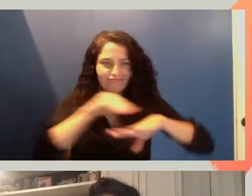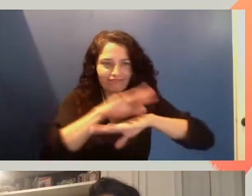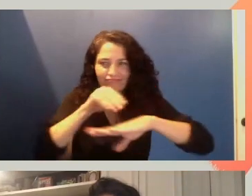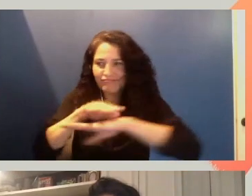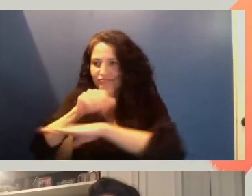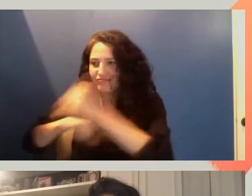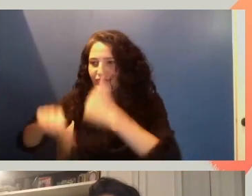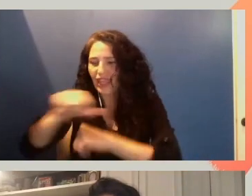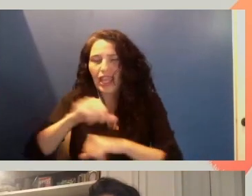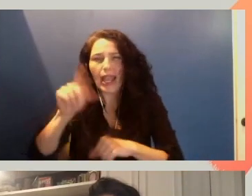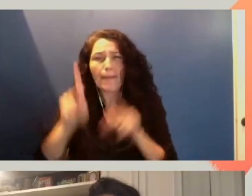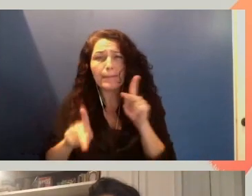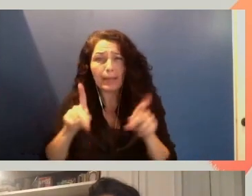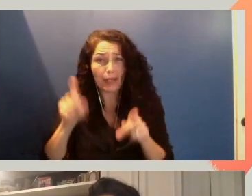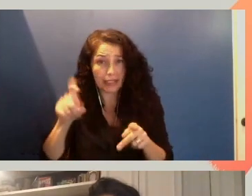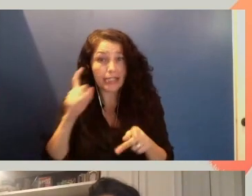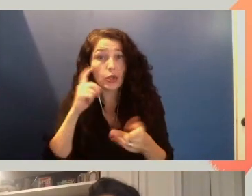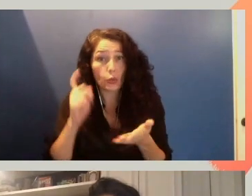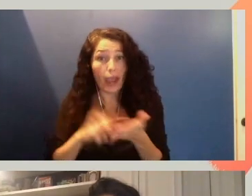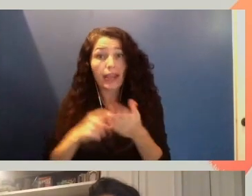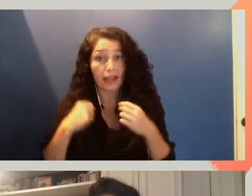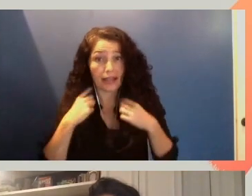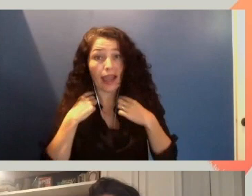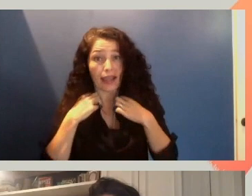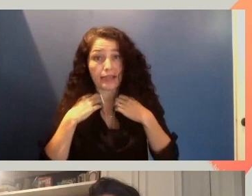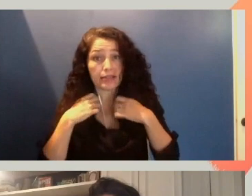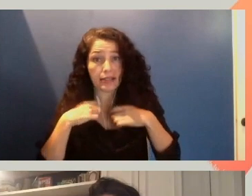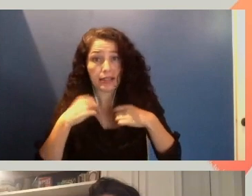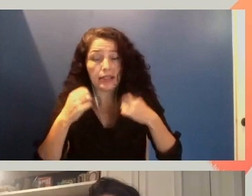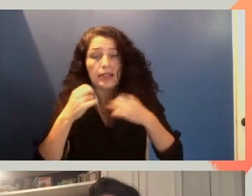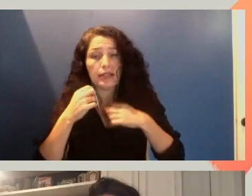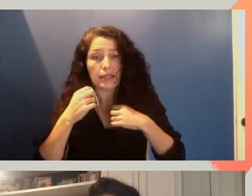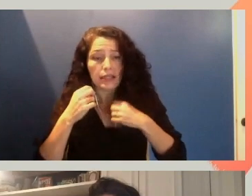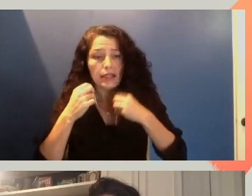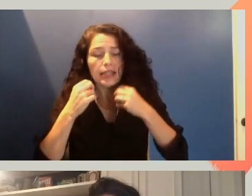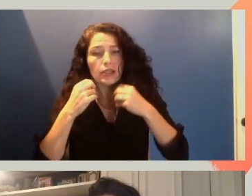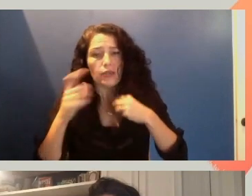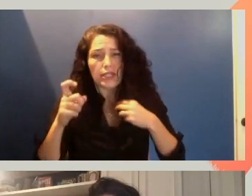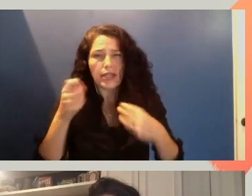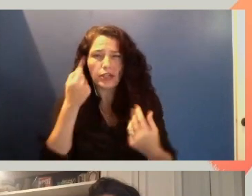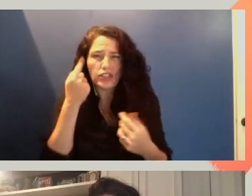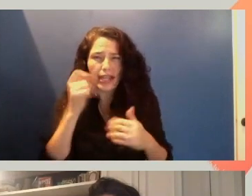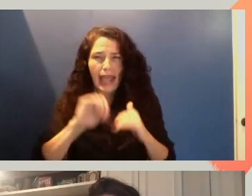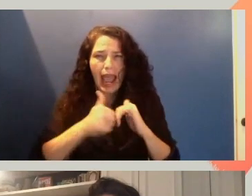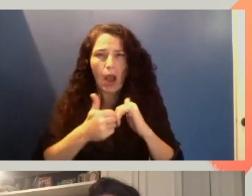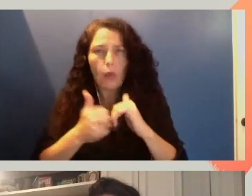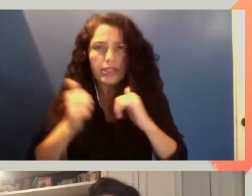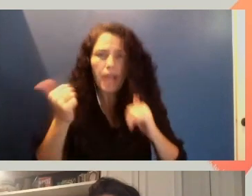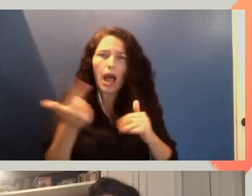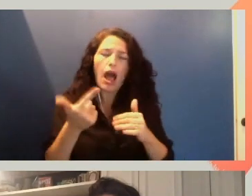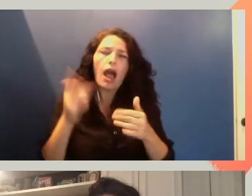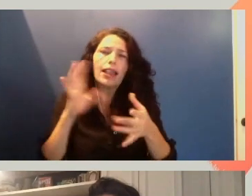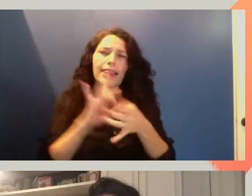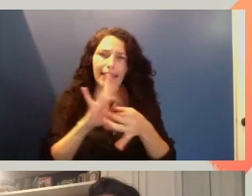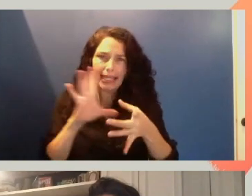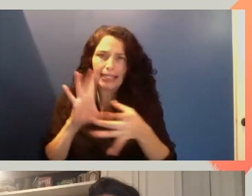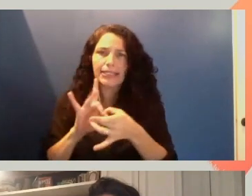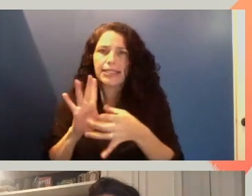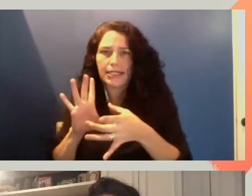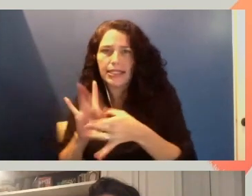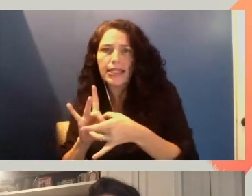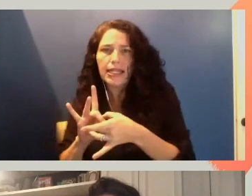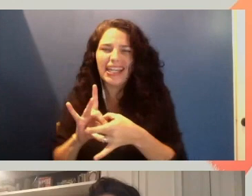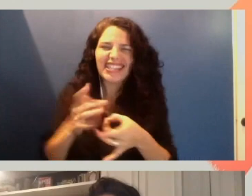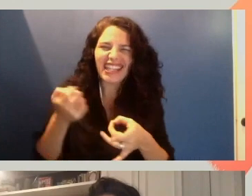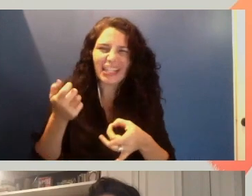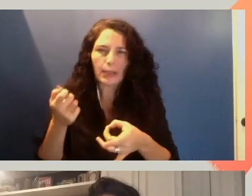we're beginning, it's beginning to be more understood how everything is linked, you know, and that, and the sort of codependency of